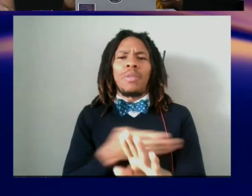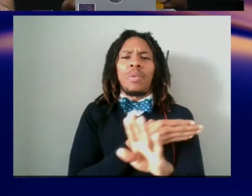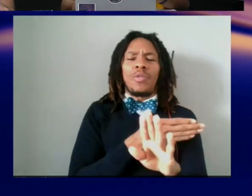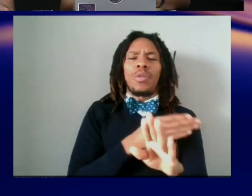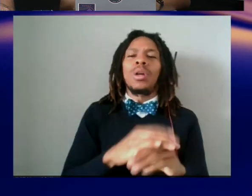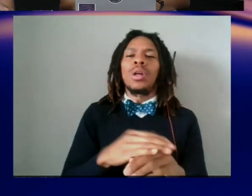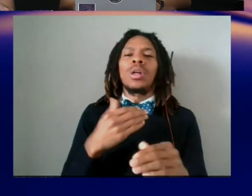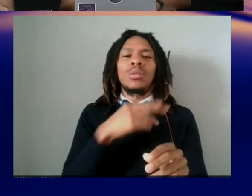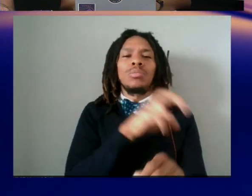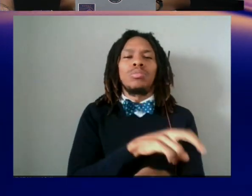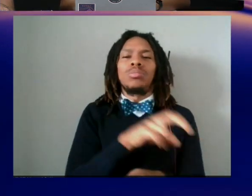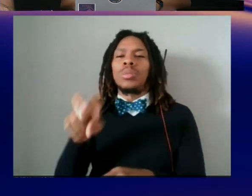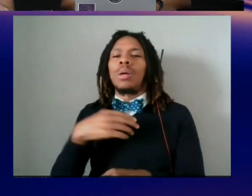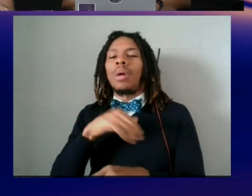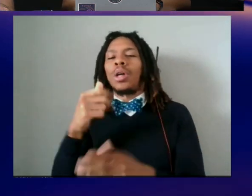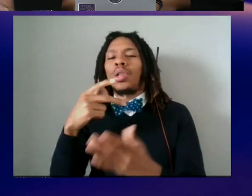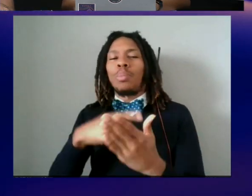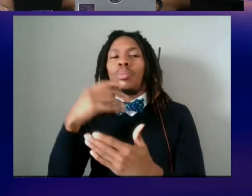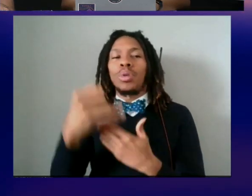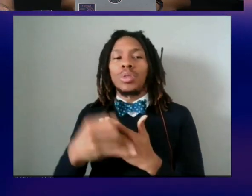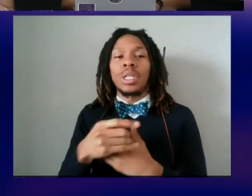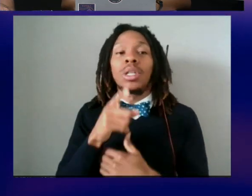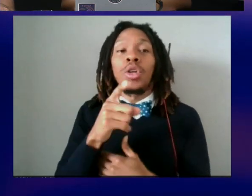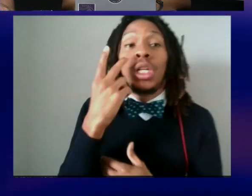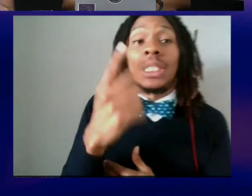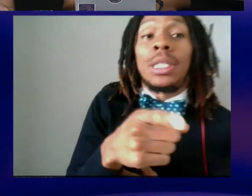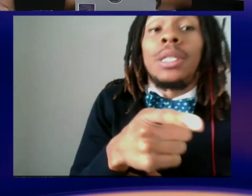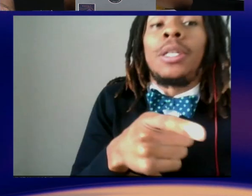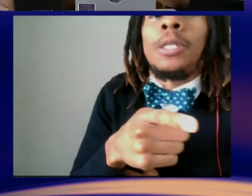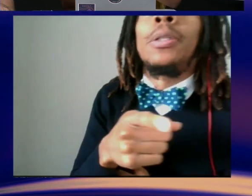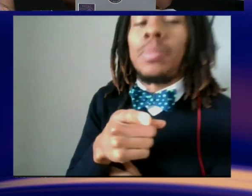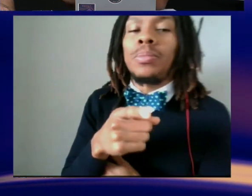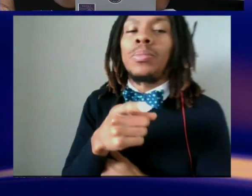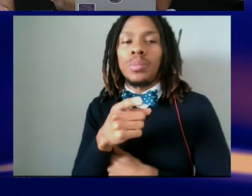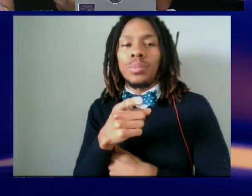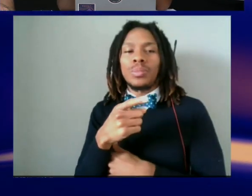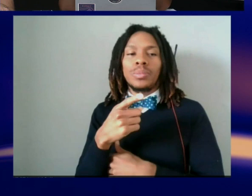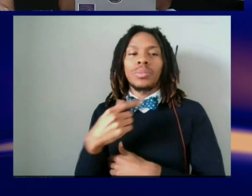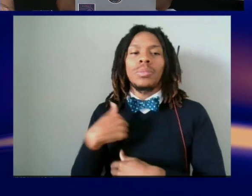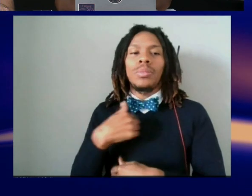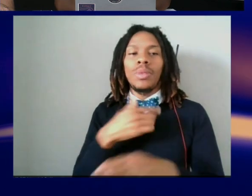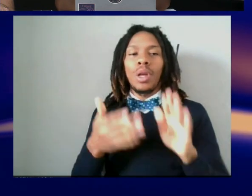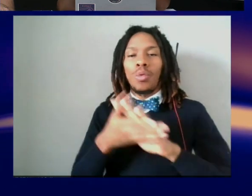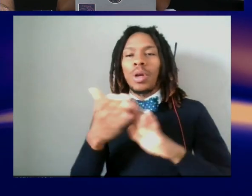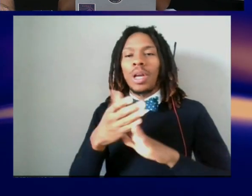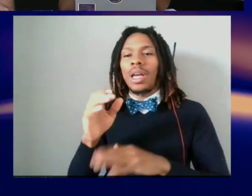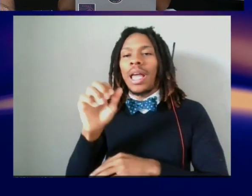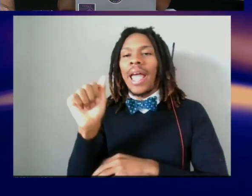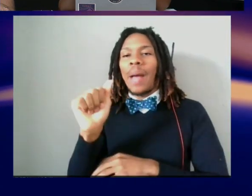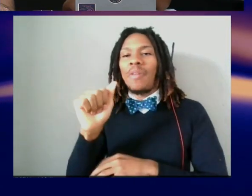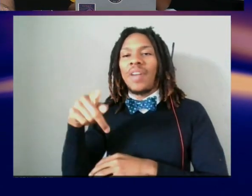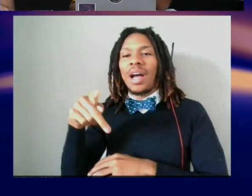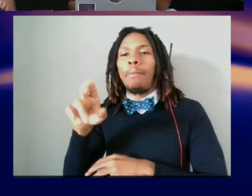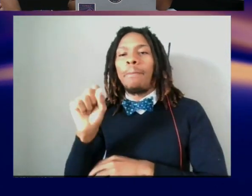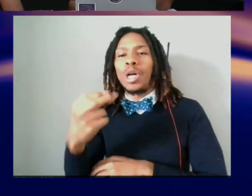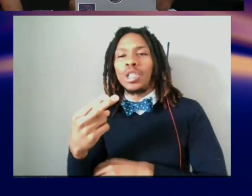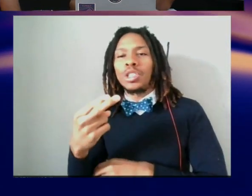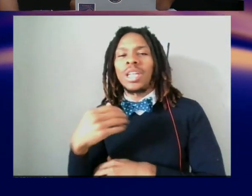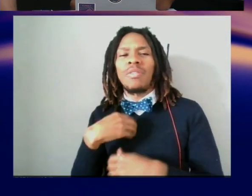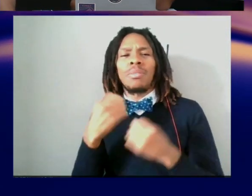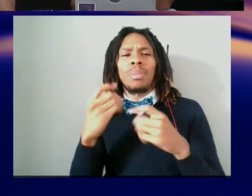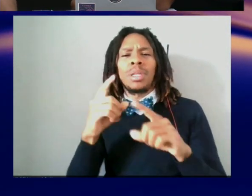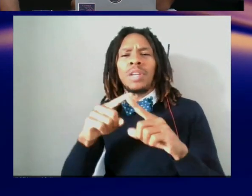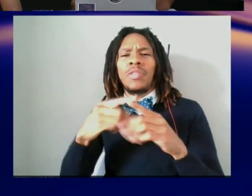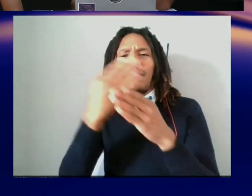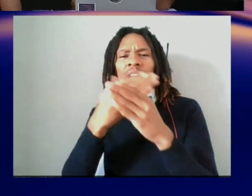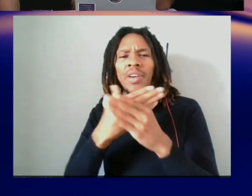over to my other project, and as you can see, we have ran Amplify push, and that it leaves me with a bunch of different files. So you'll see